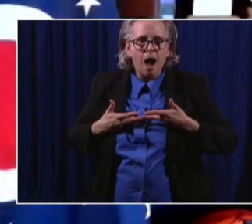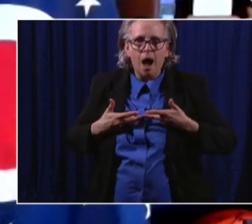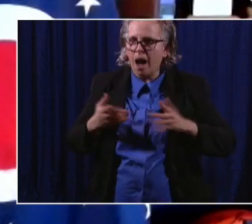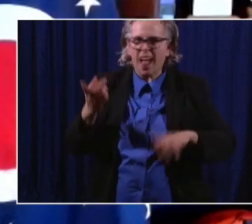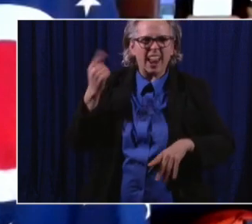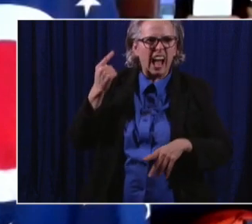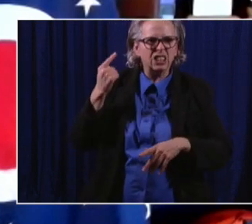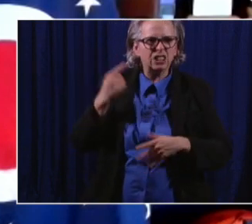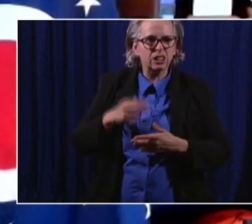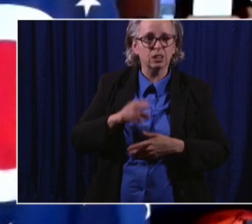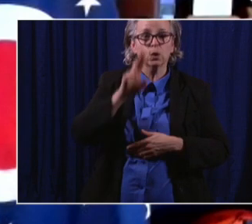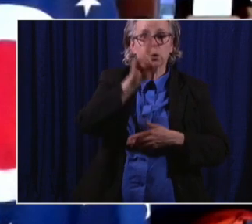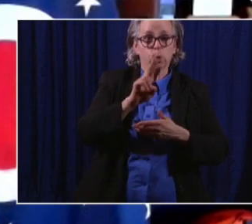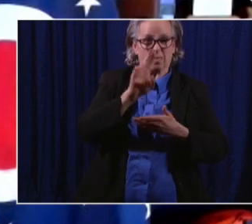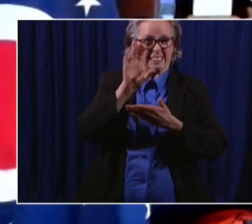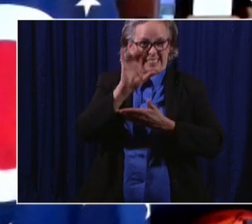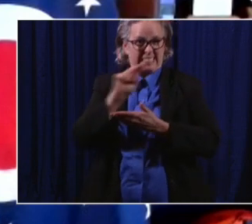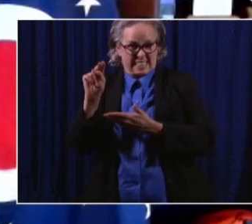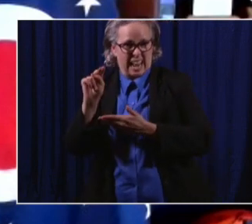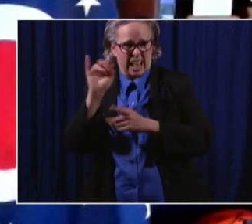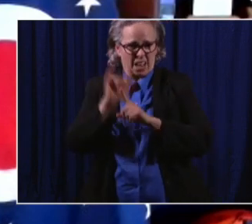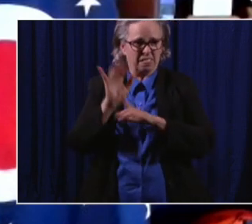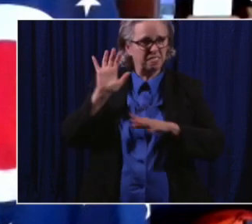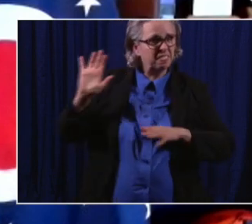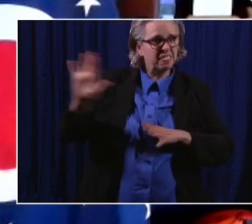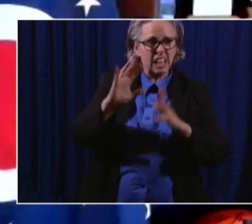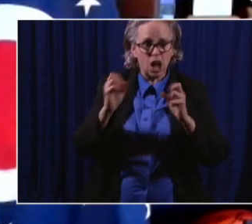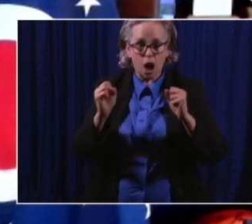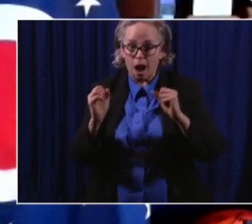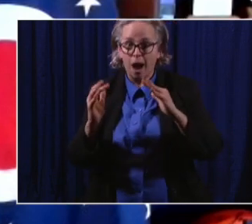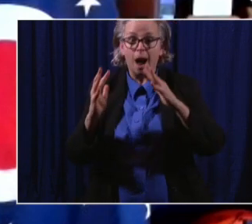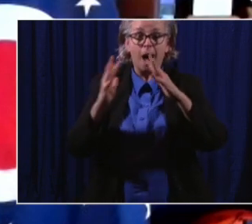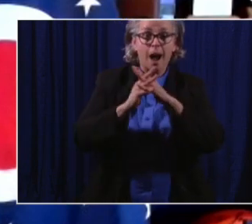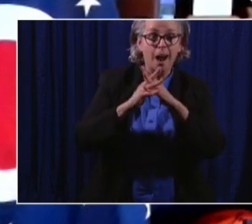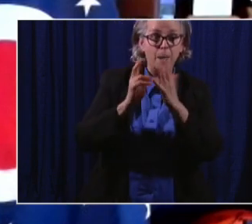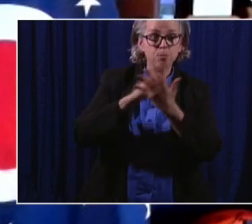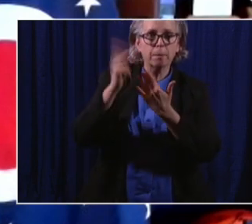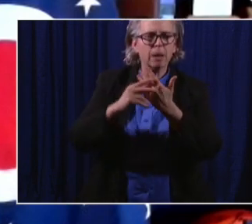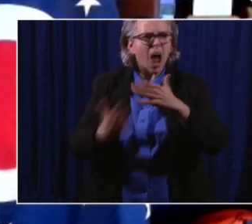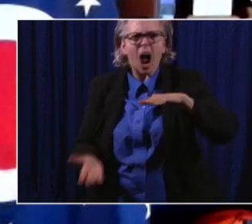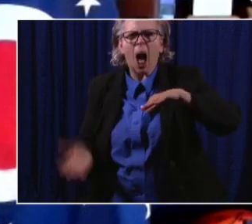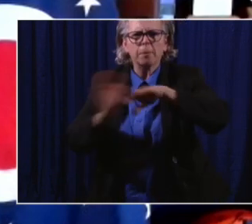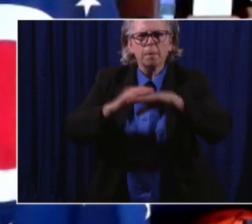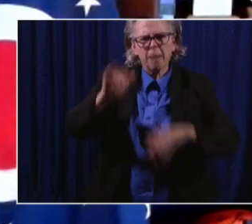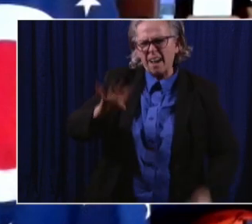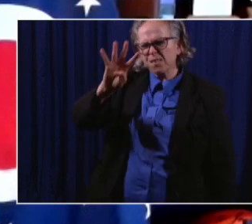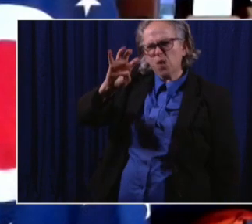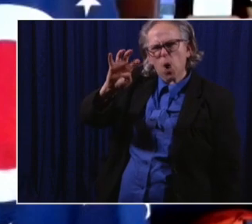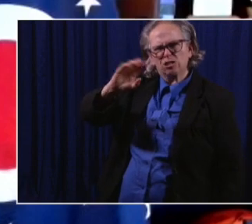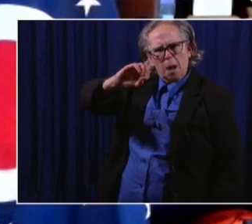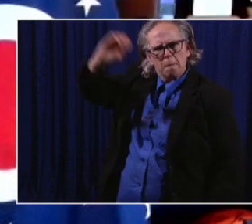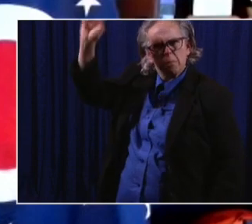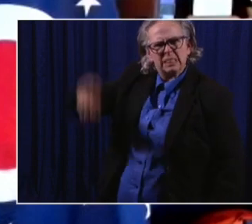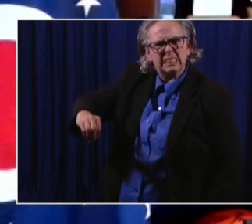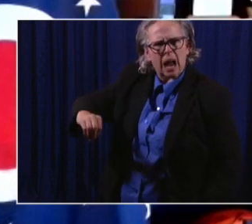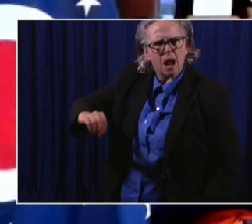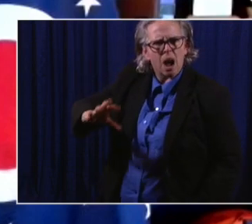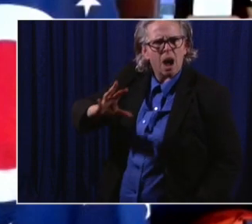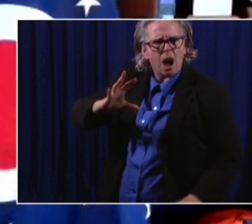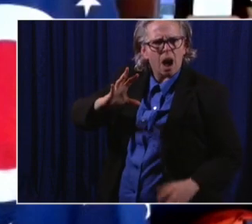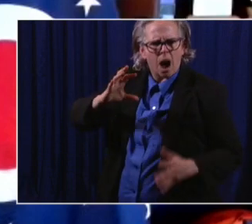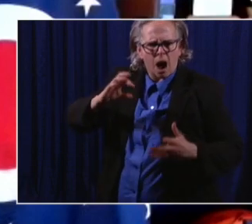had a 400% increase in the number of startups that were spun out of UC intellectual property. And this year alone, they have